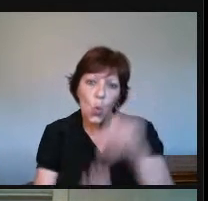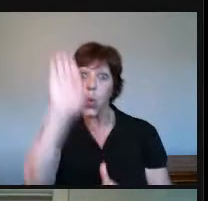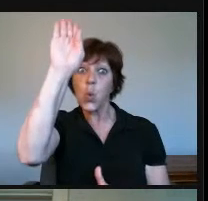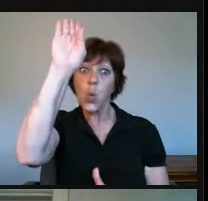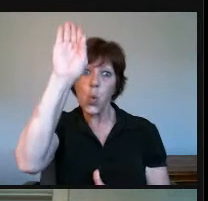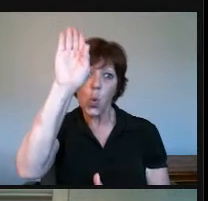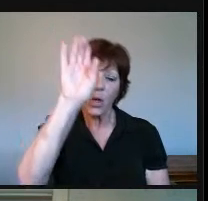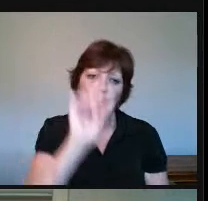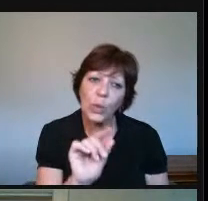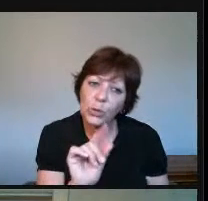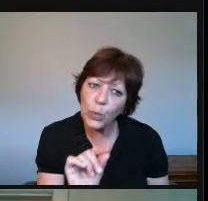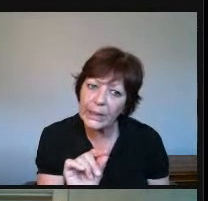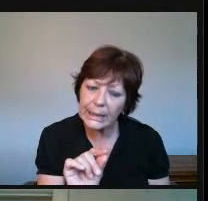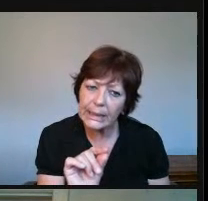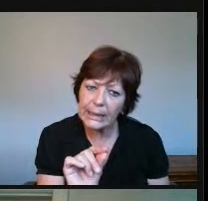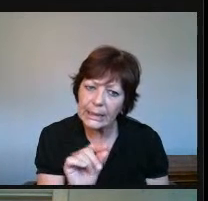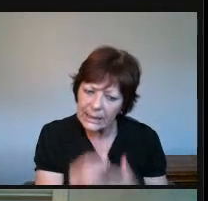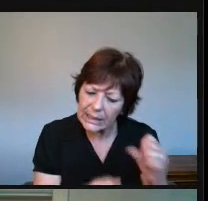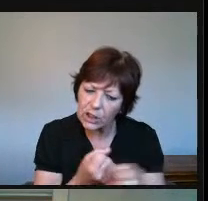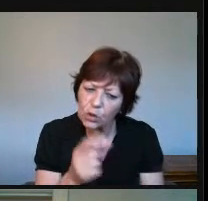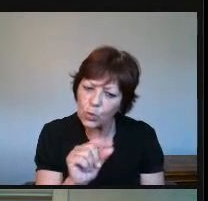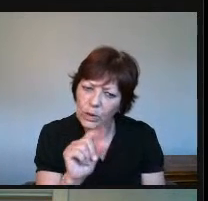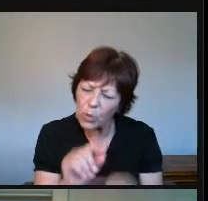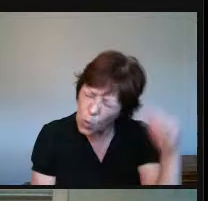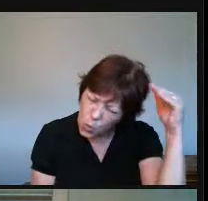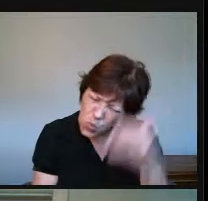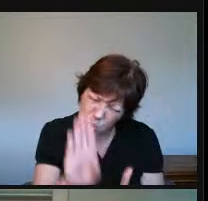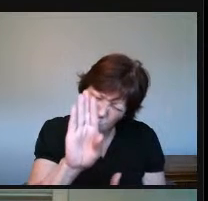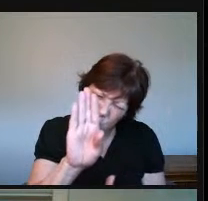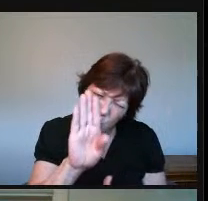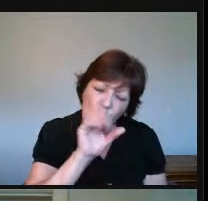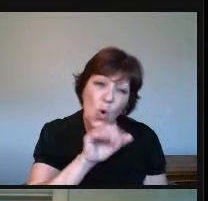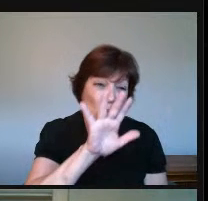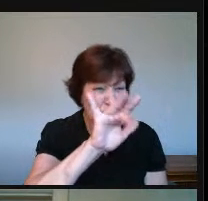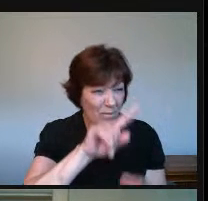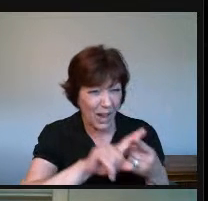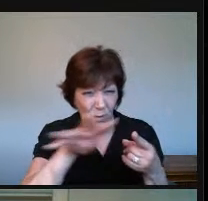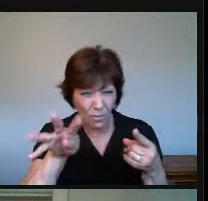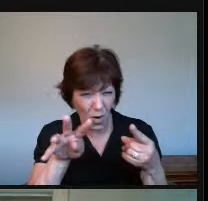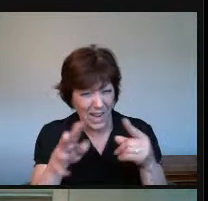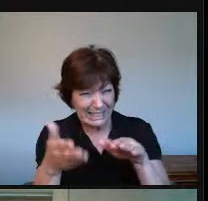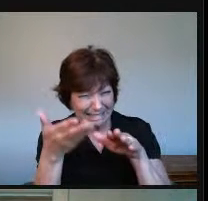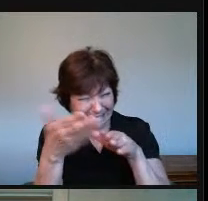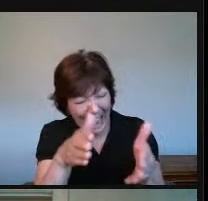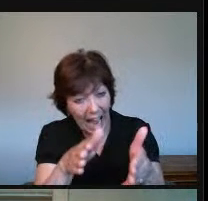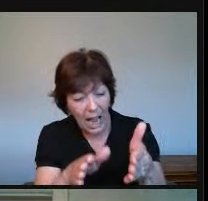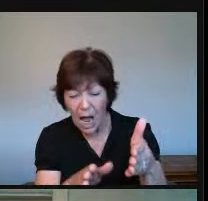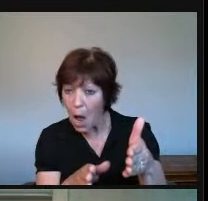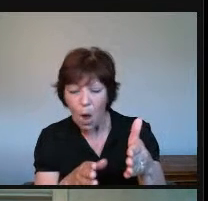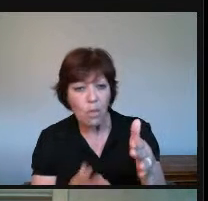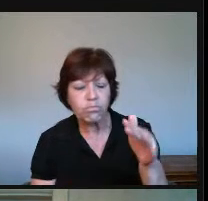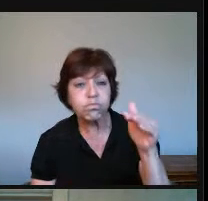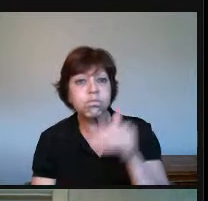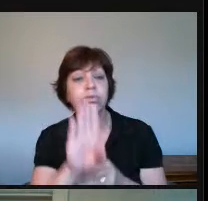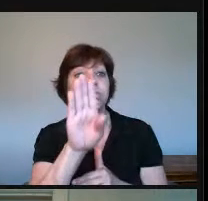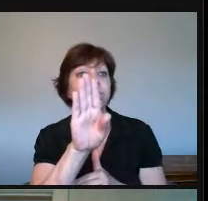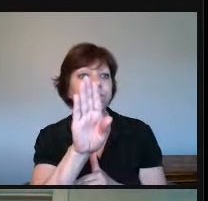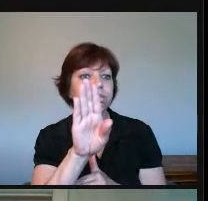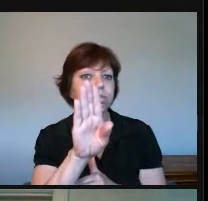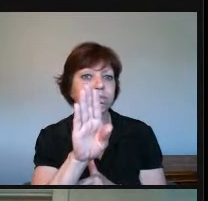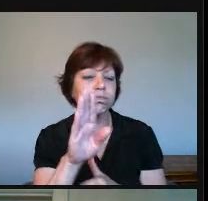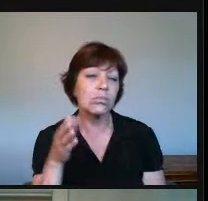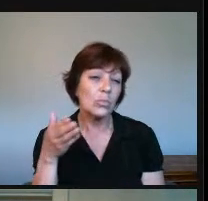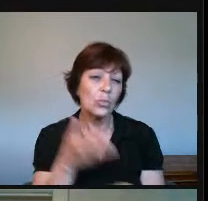2020, and that the number of people aged 25 to 44 increased the number of excess deaths by